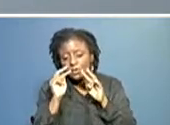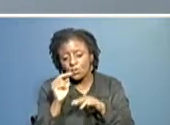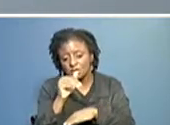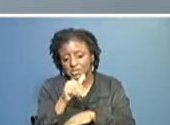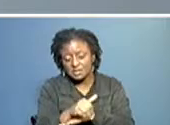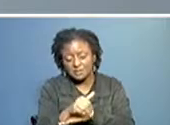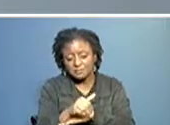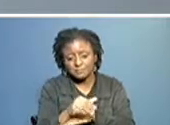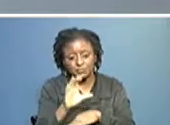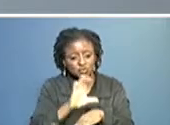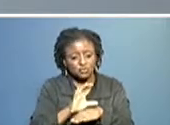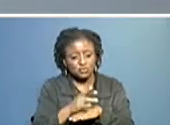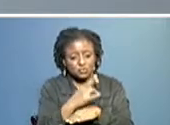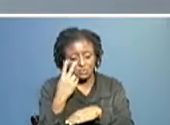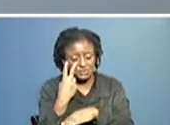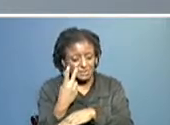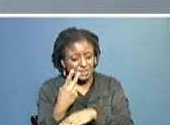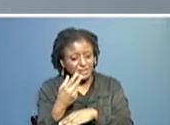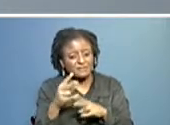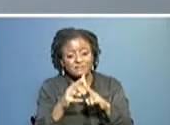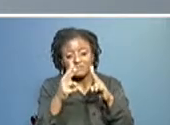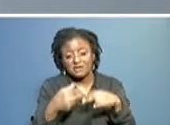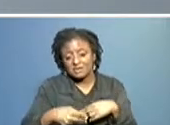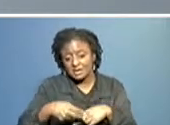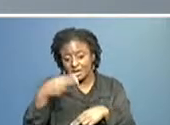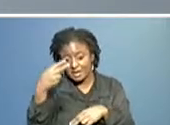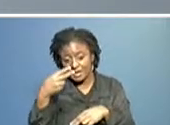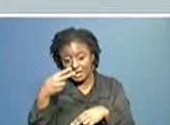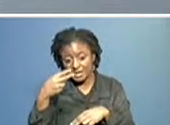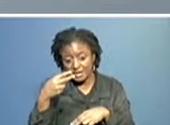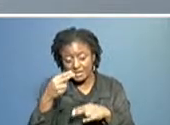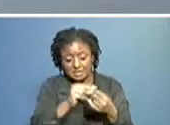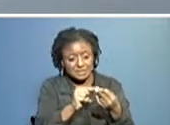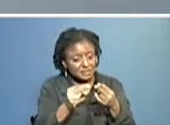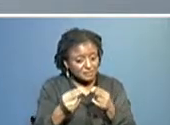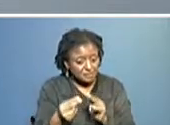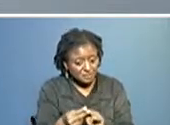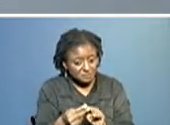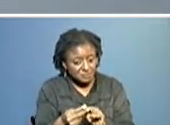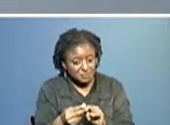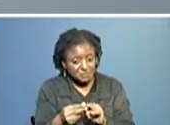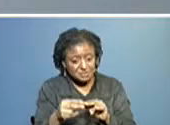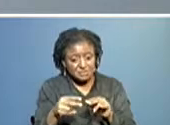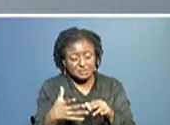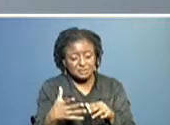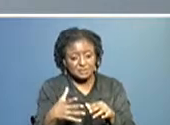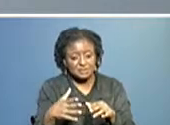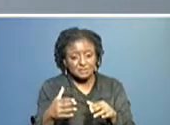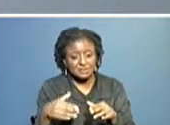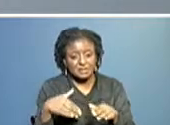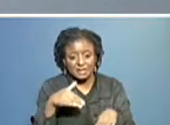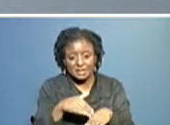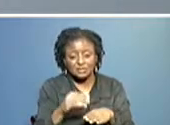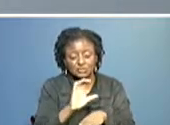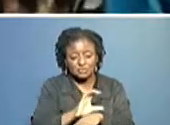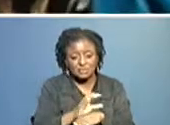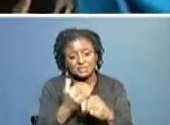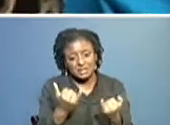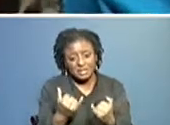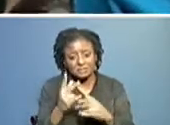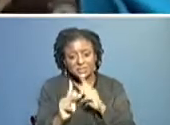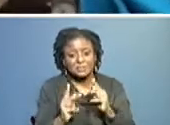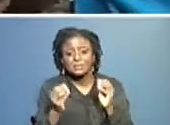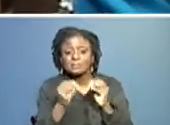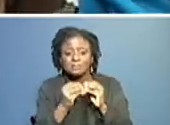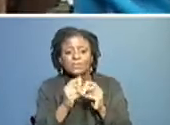seeing very, very high attendance. I think after watch night and the numbers we're seeing, people are more cautious.